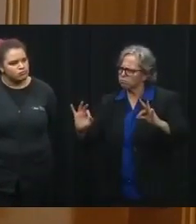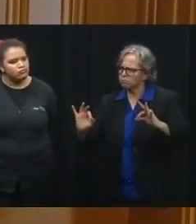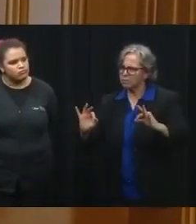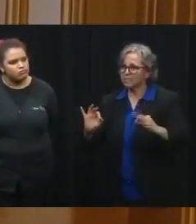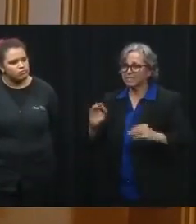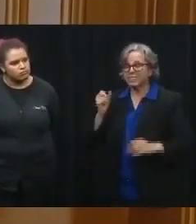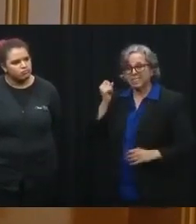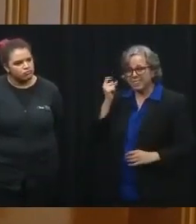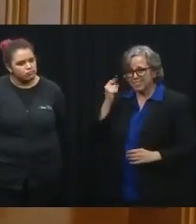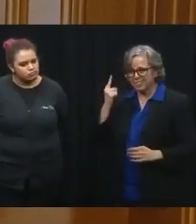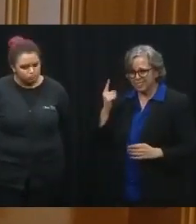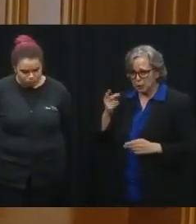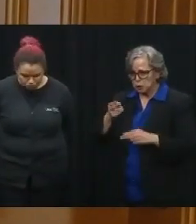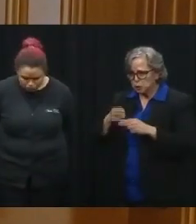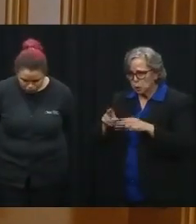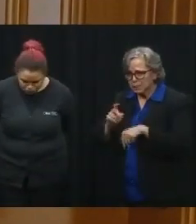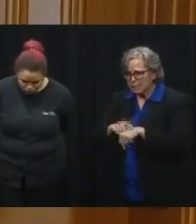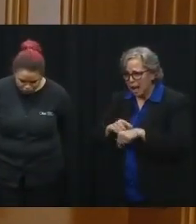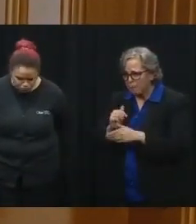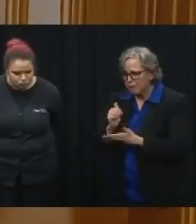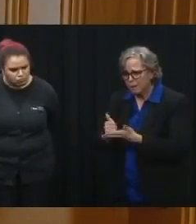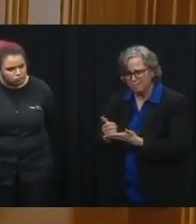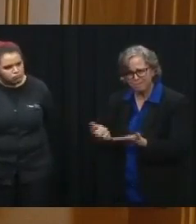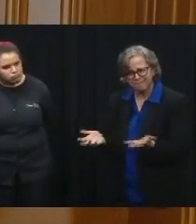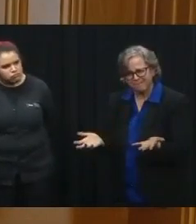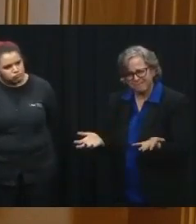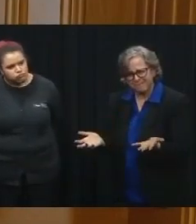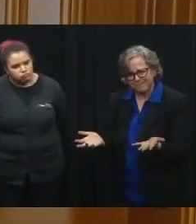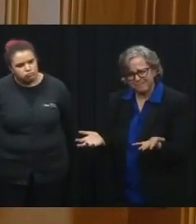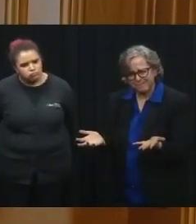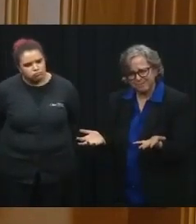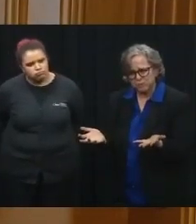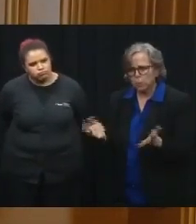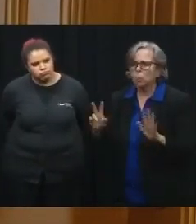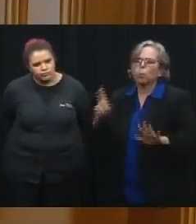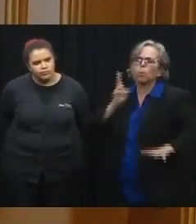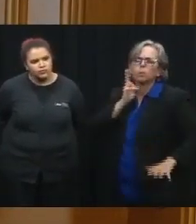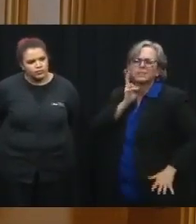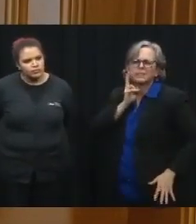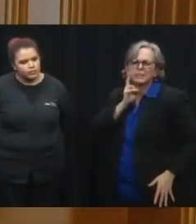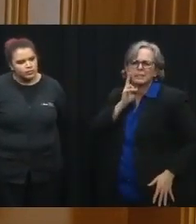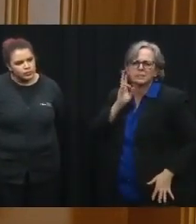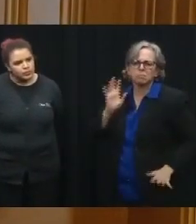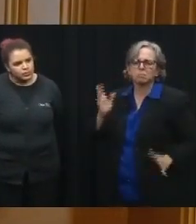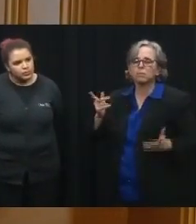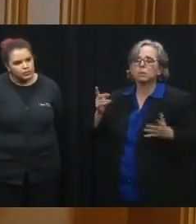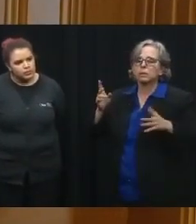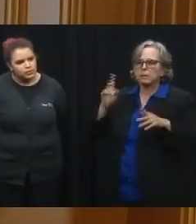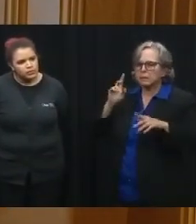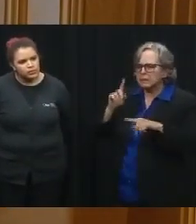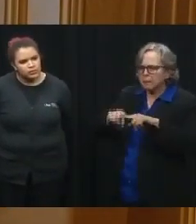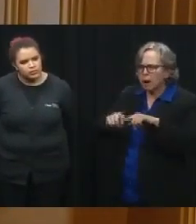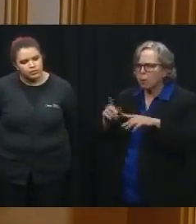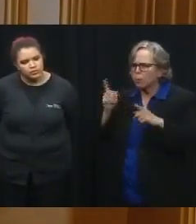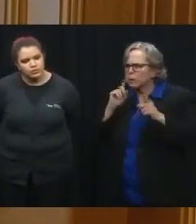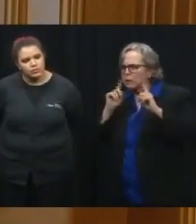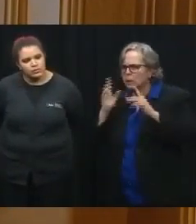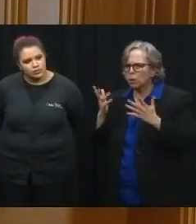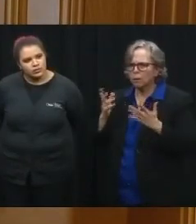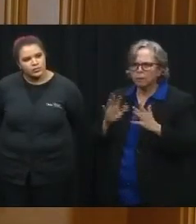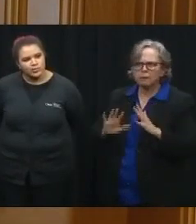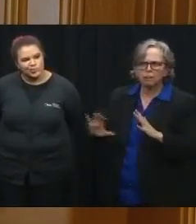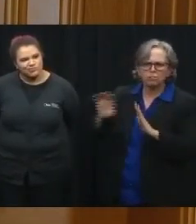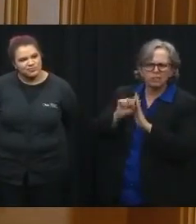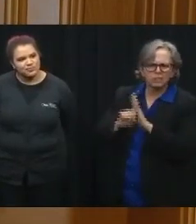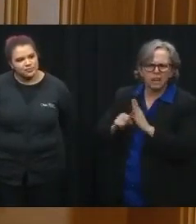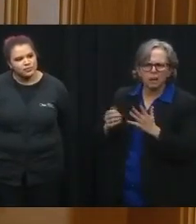period of time. We'll see. We're getting reports from around the state. As John said, we talked to